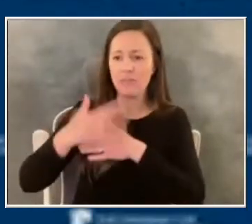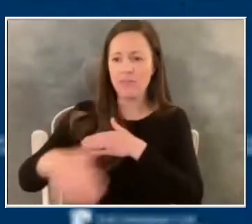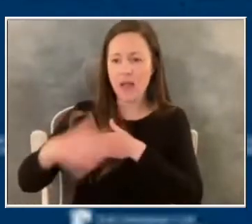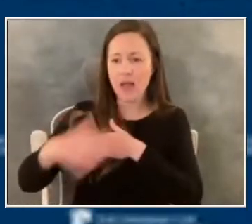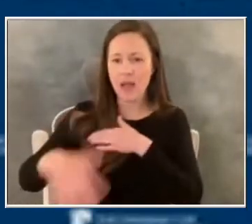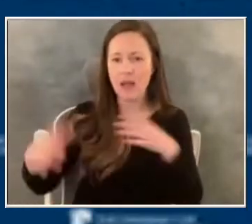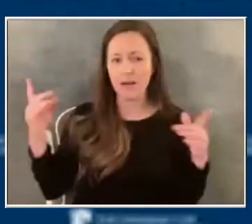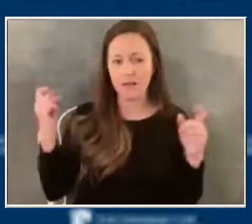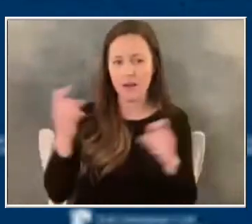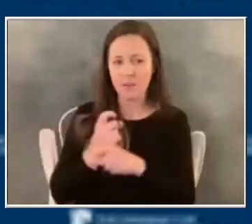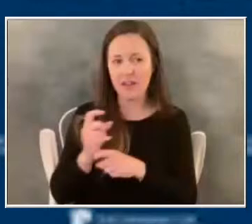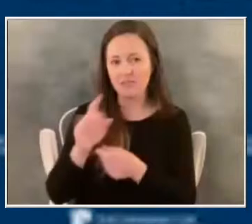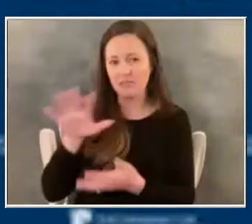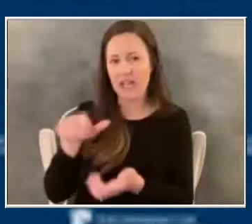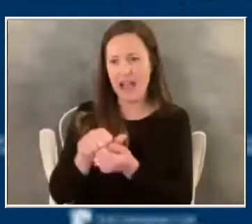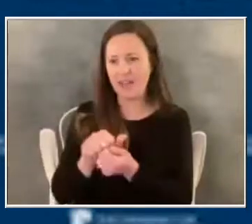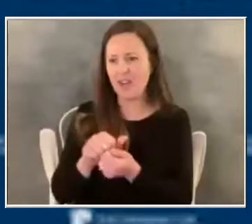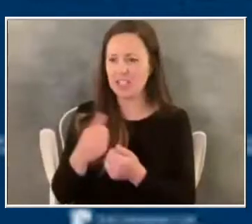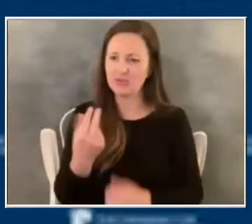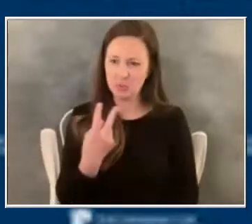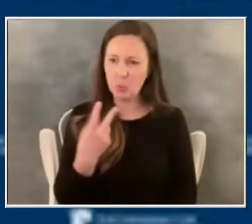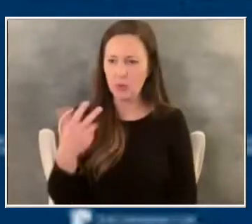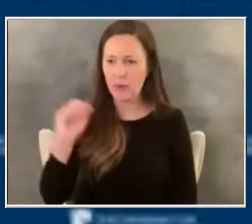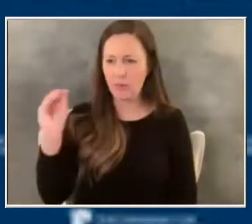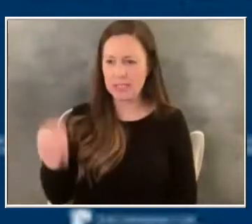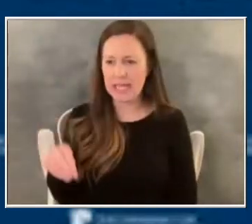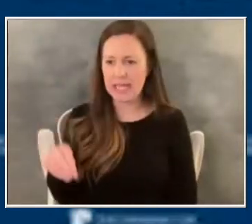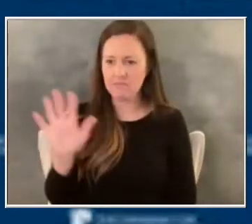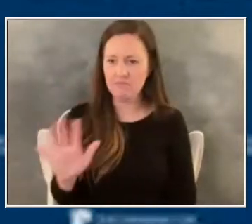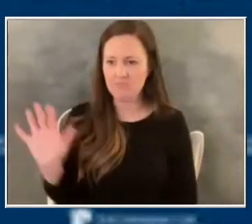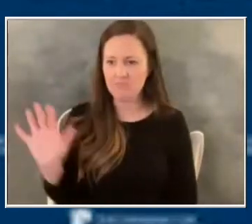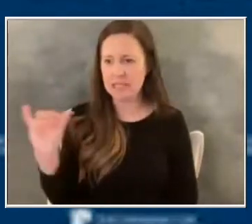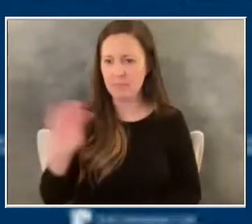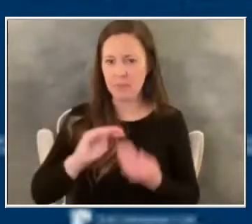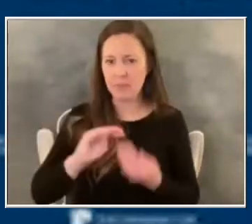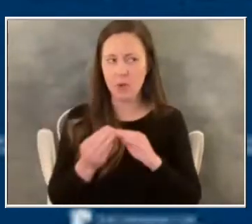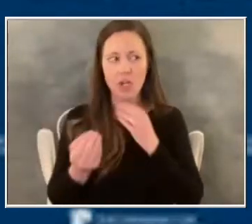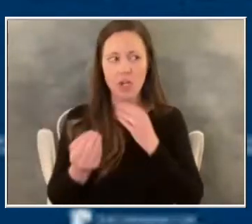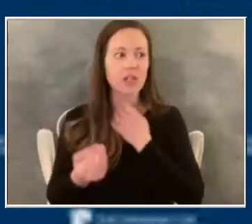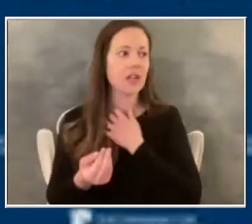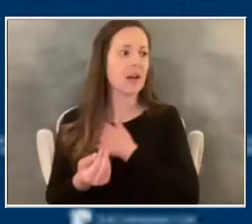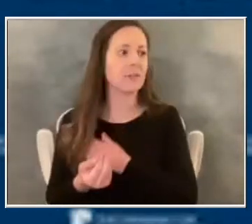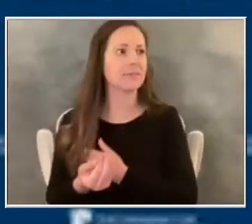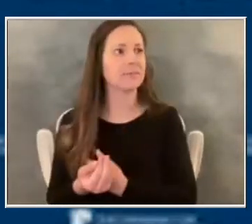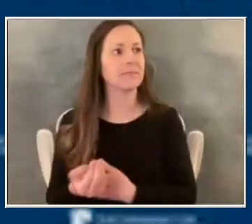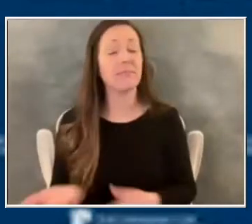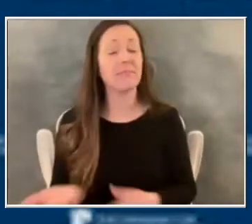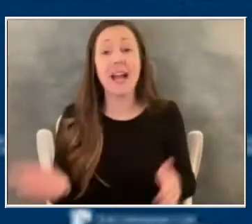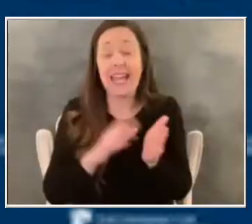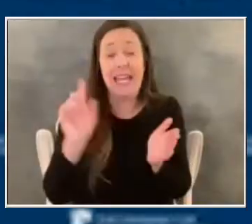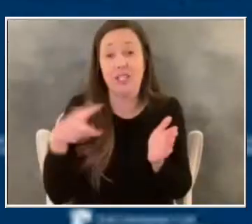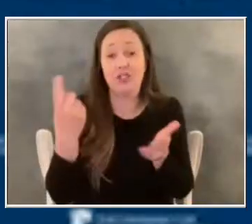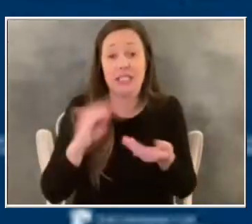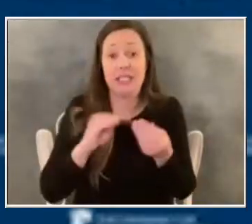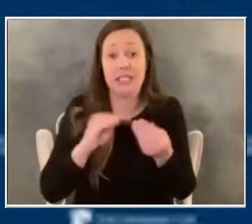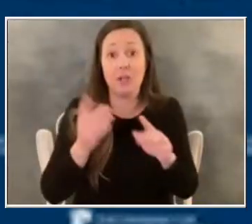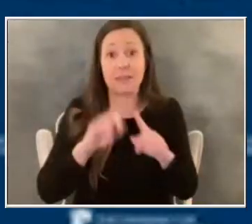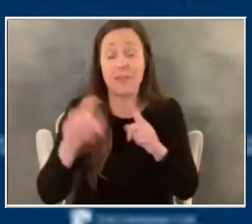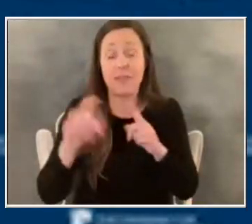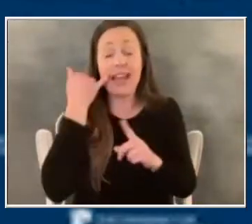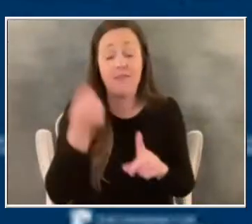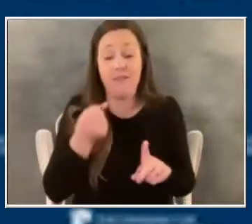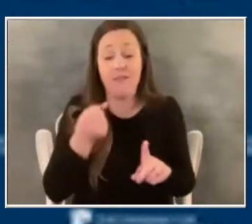complications average about that same rate, which again, those are just numbers, but when it happens to you, that's